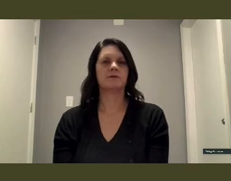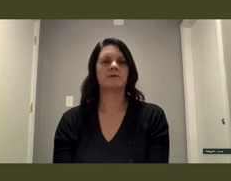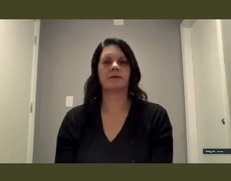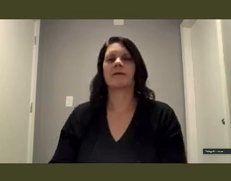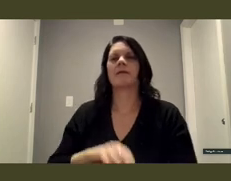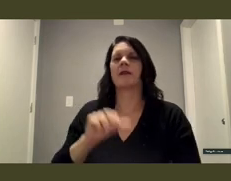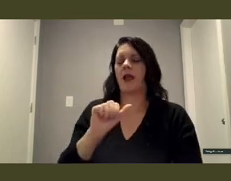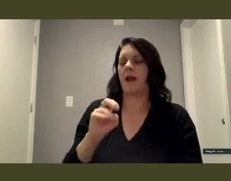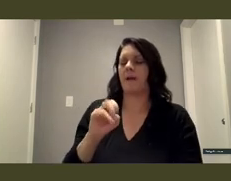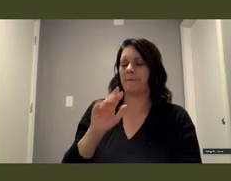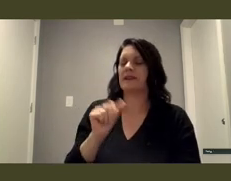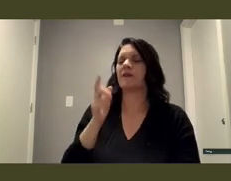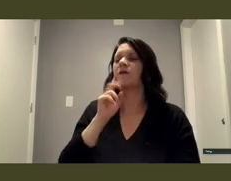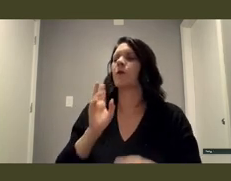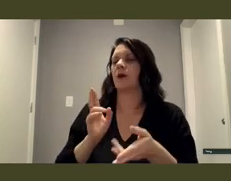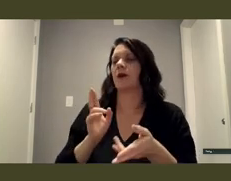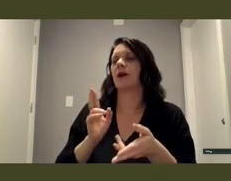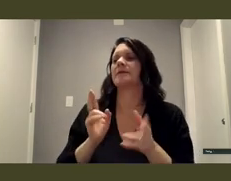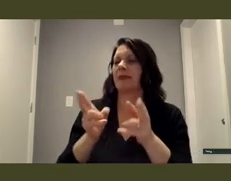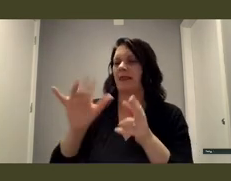Joanna?